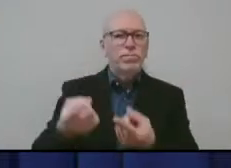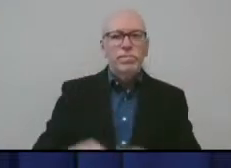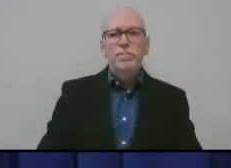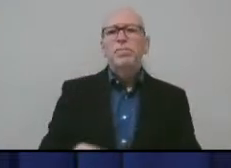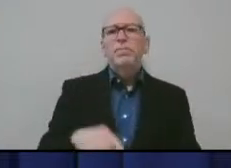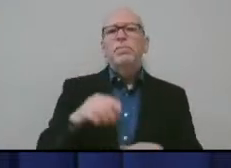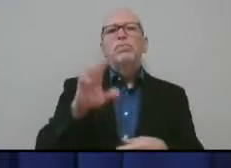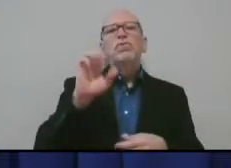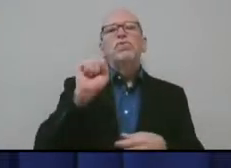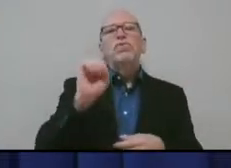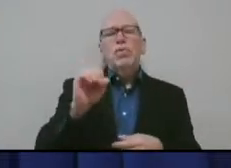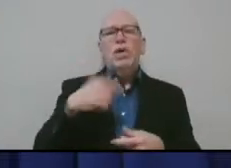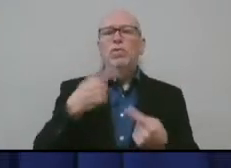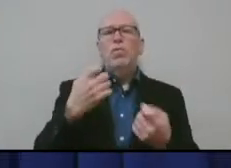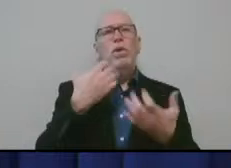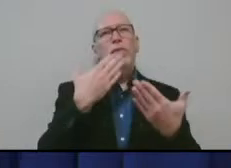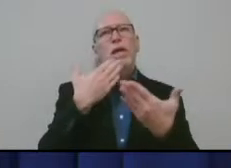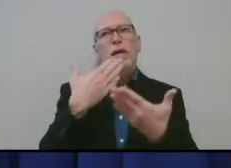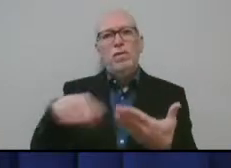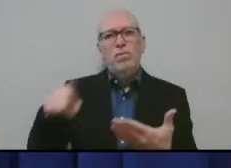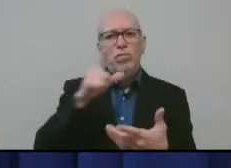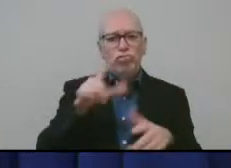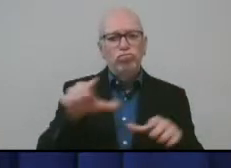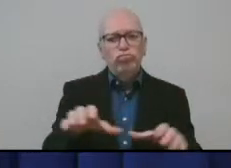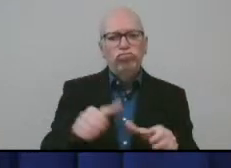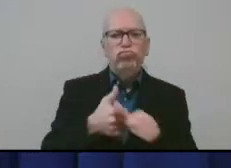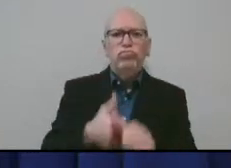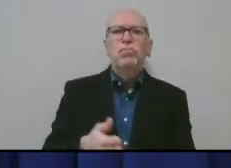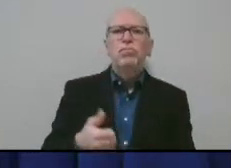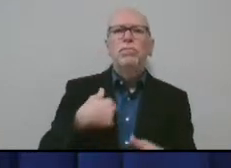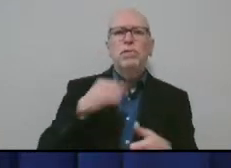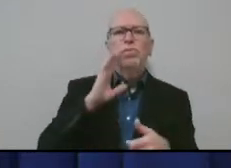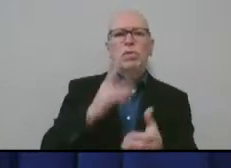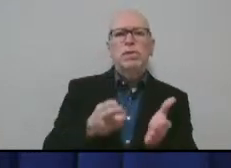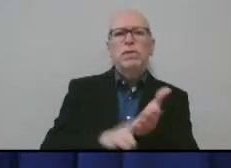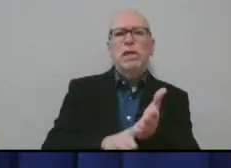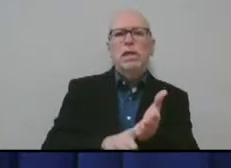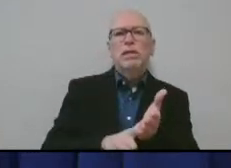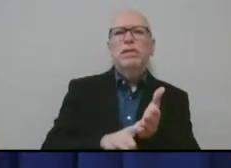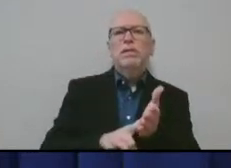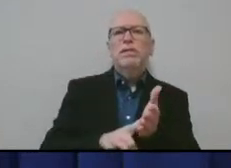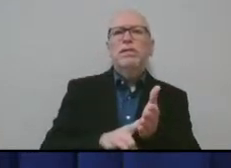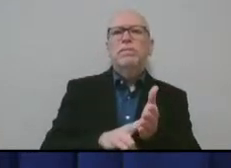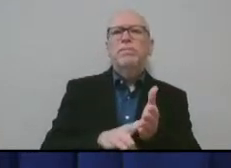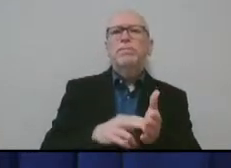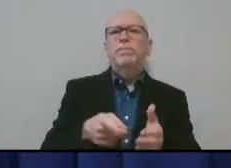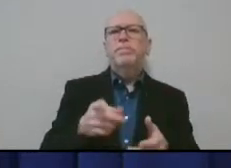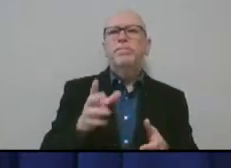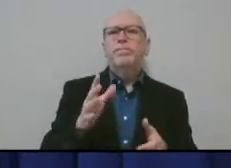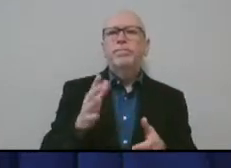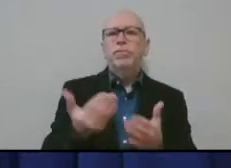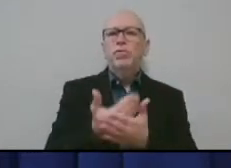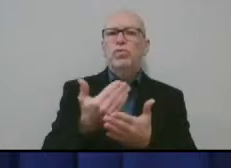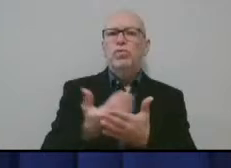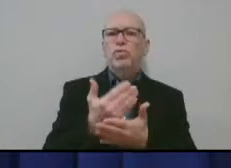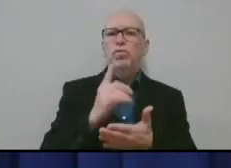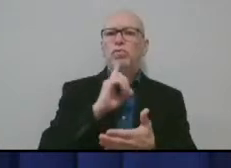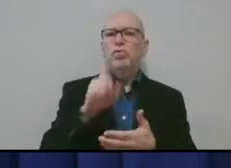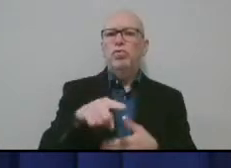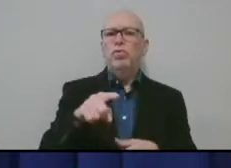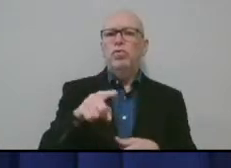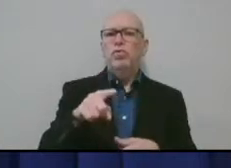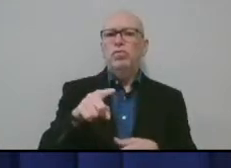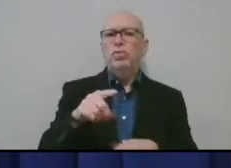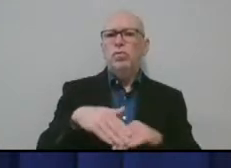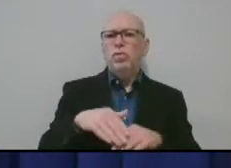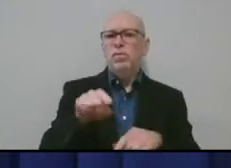I just wanted to say thank you, thank you, thank you. I will sign that new order on